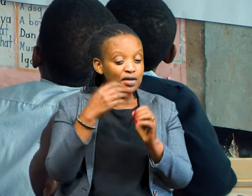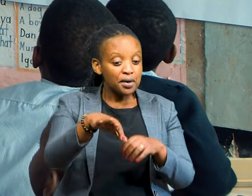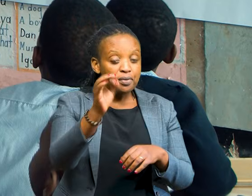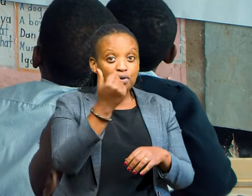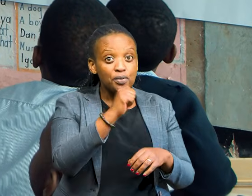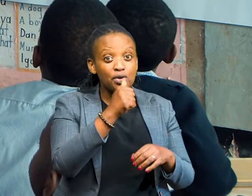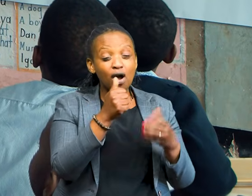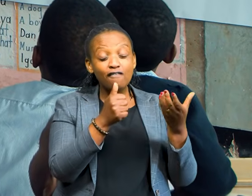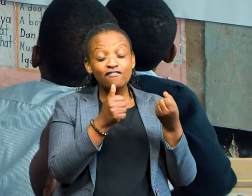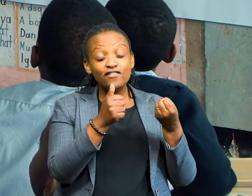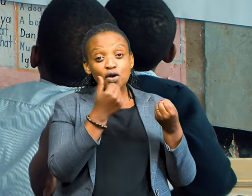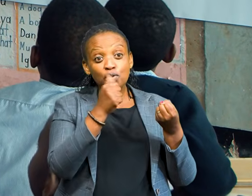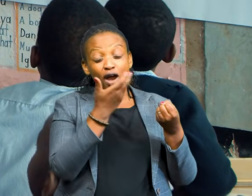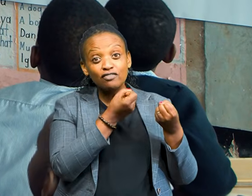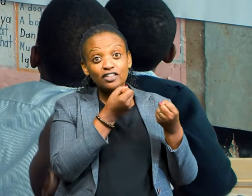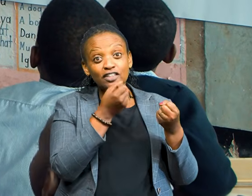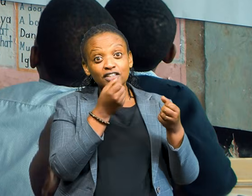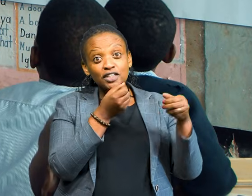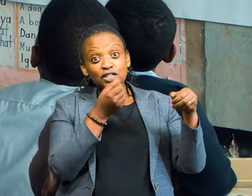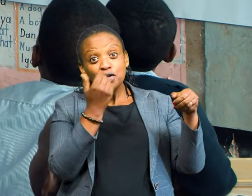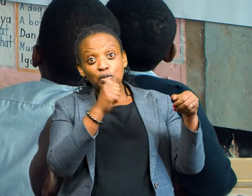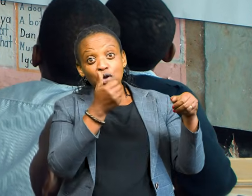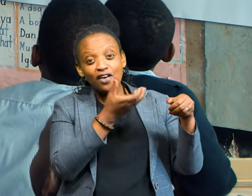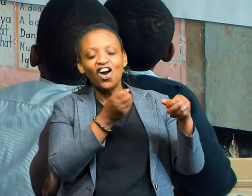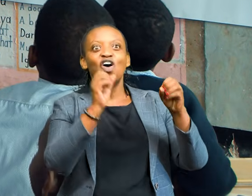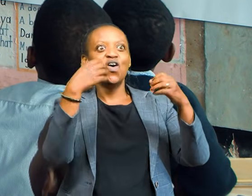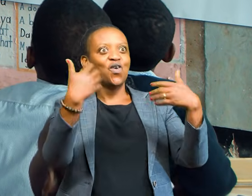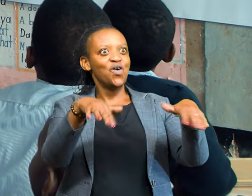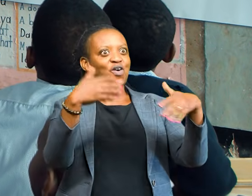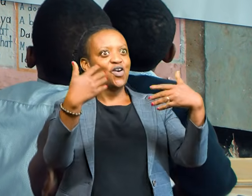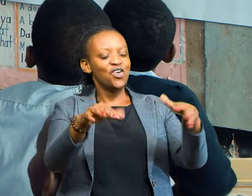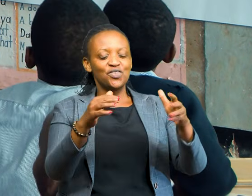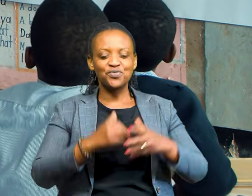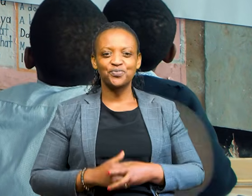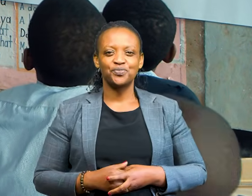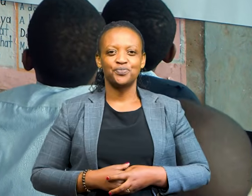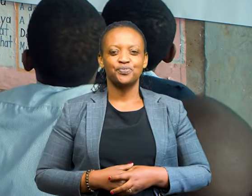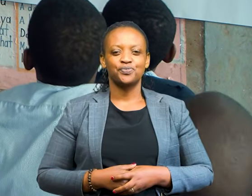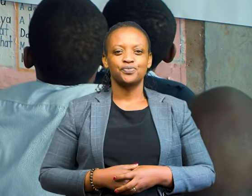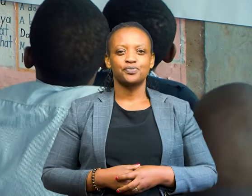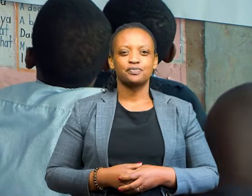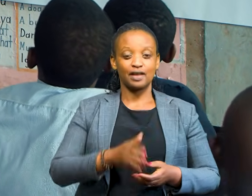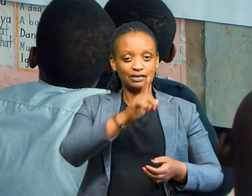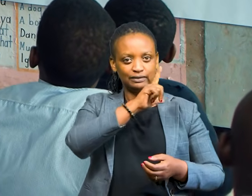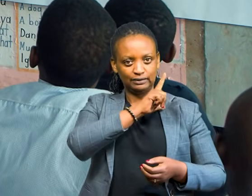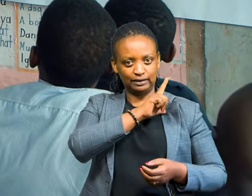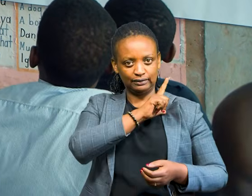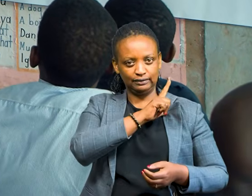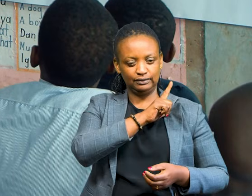I picked a blue? Yes. Is it a blue? Yes. Wow. So the